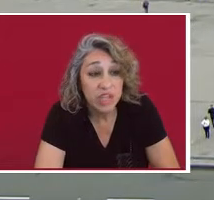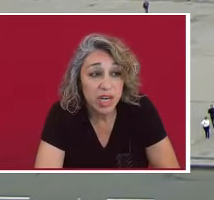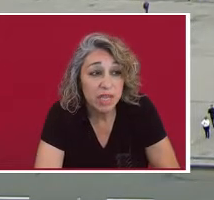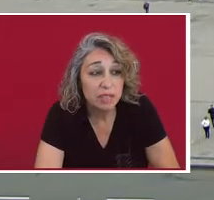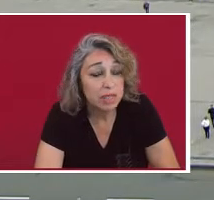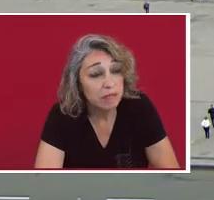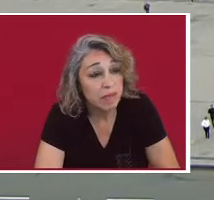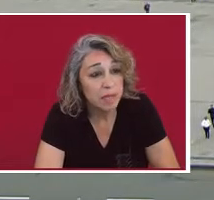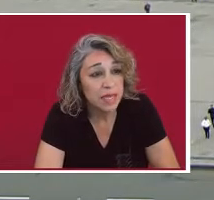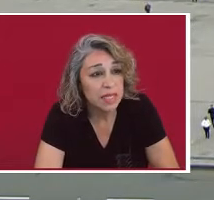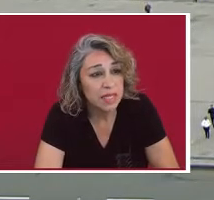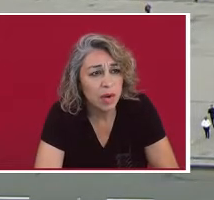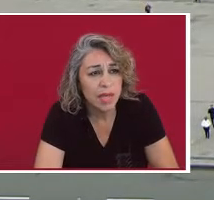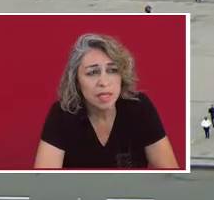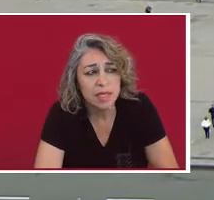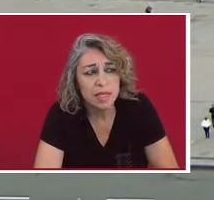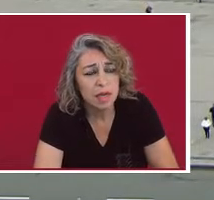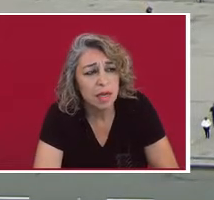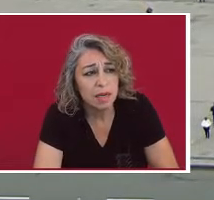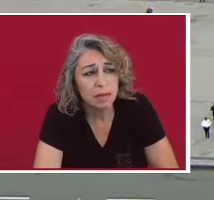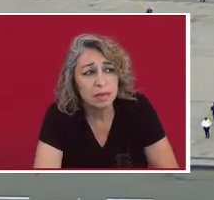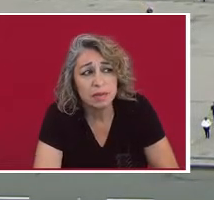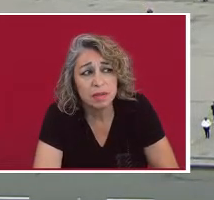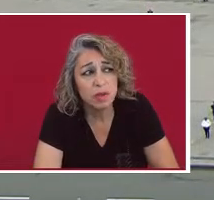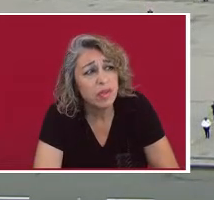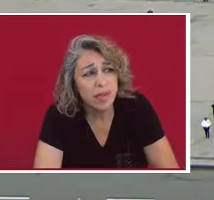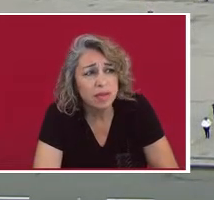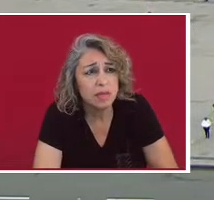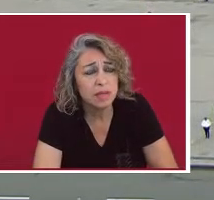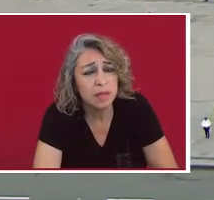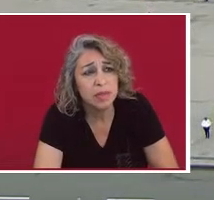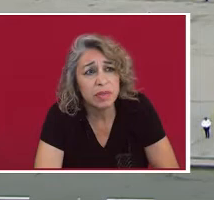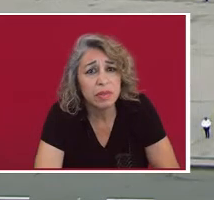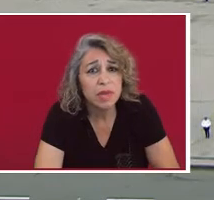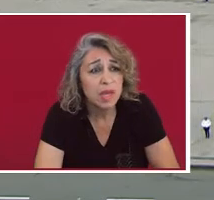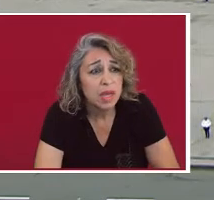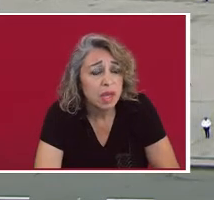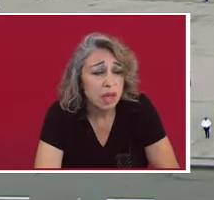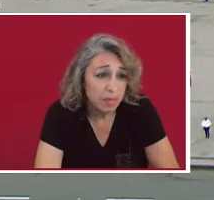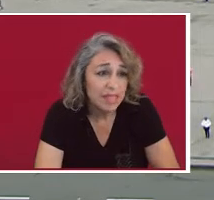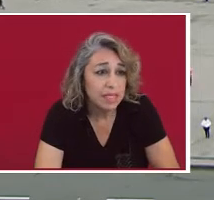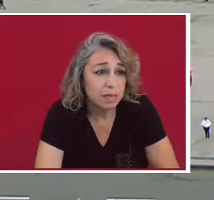Every child in the family gets a grant, over $1,000 a month